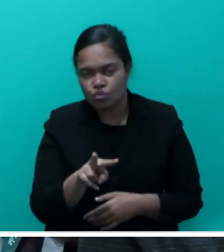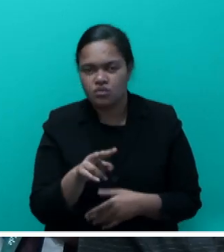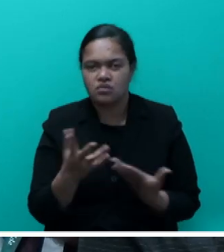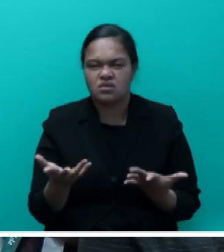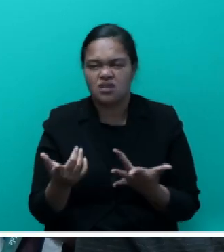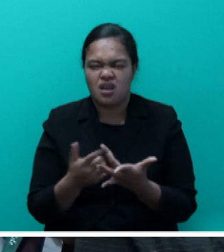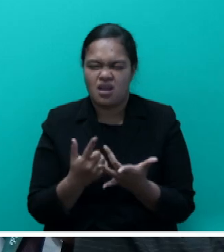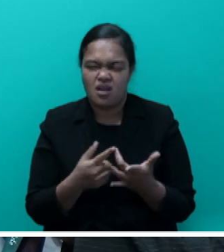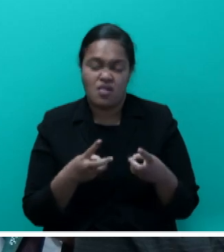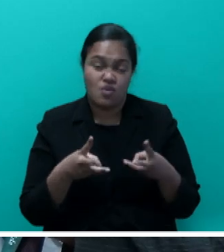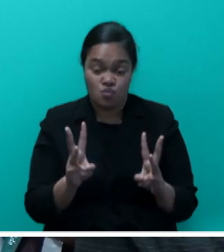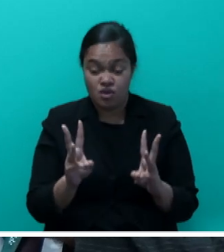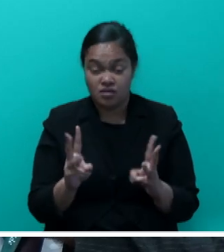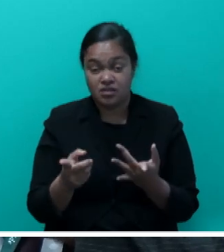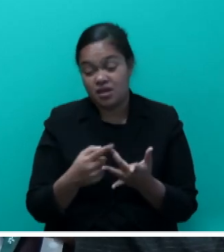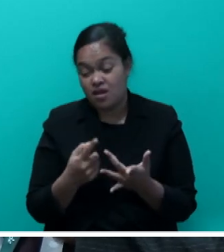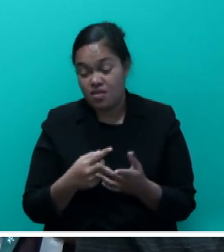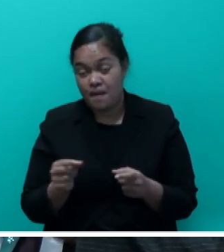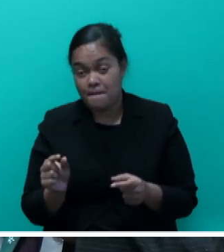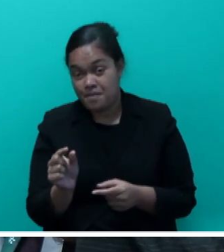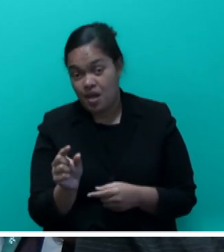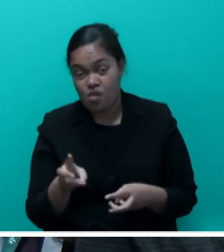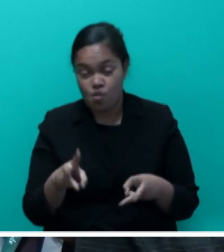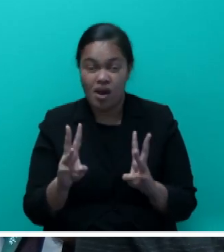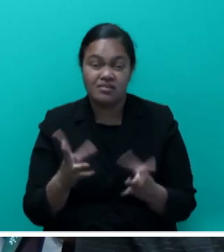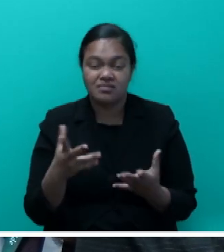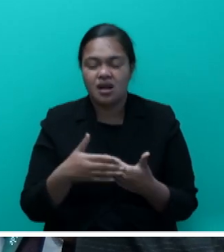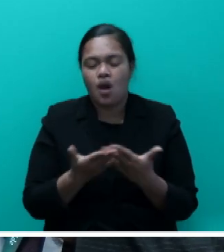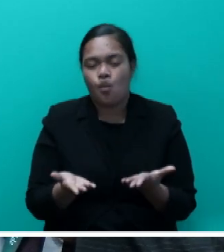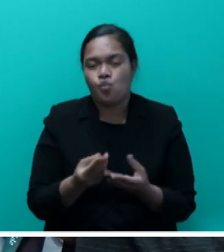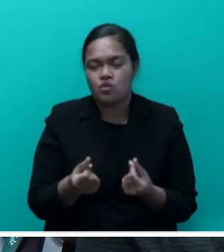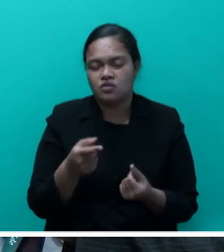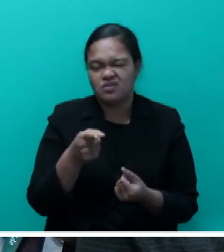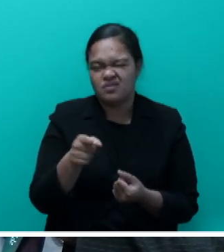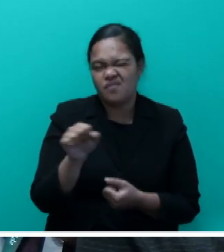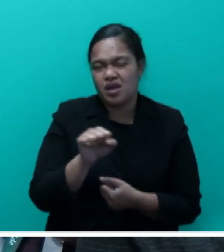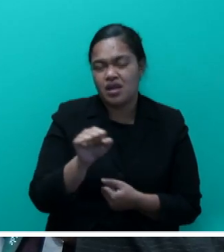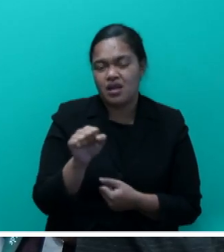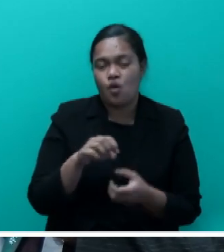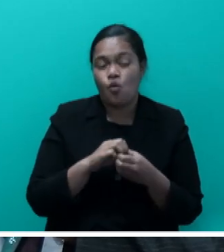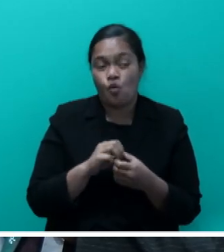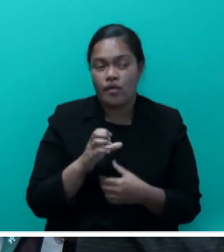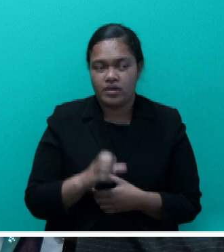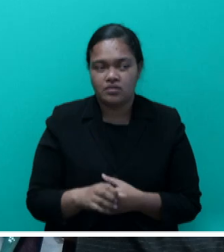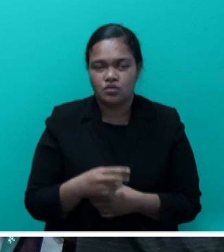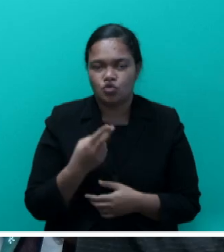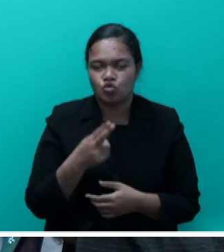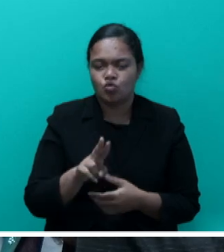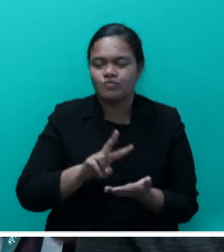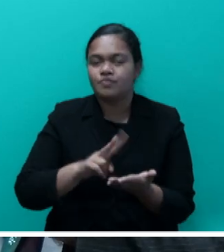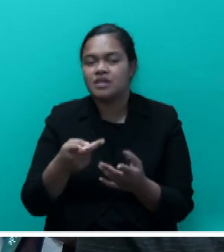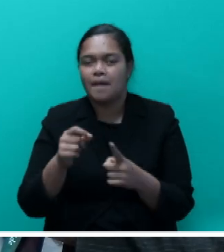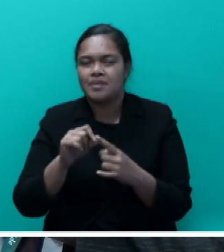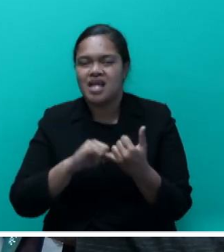regularization pathways of these vehicle owners in order to transition into the legal PSV